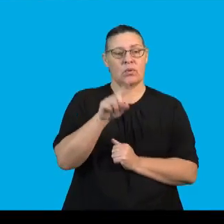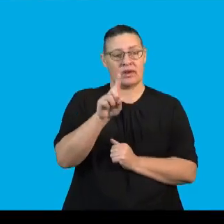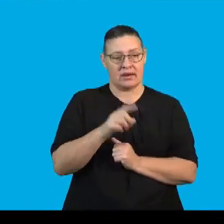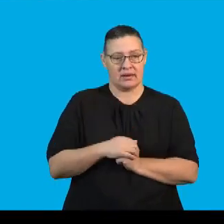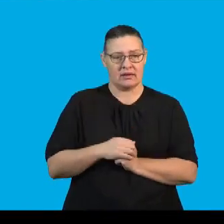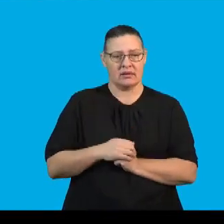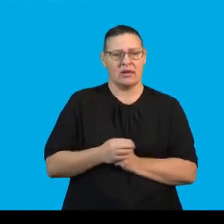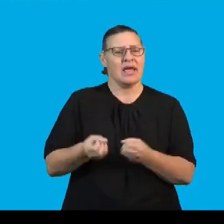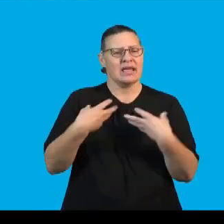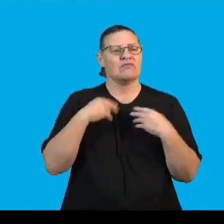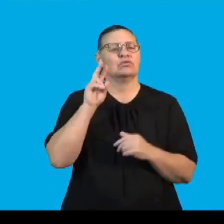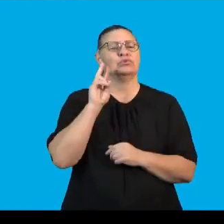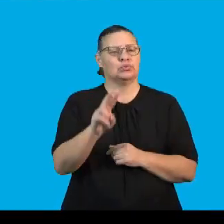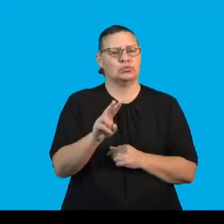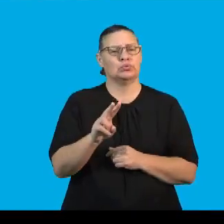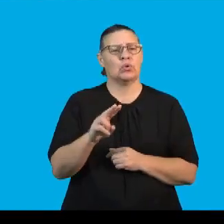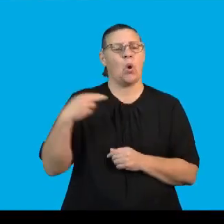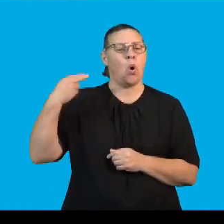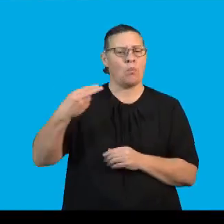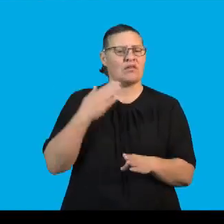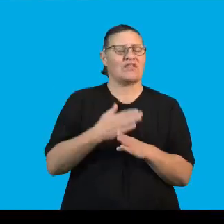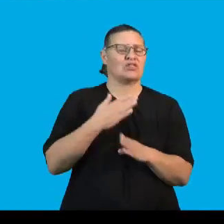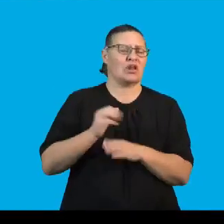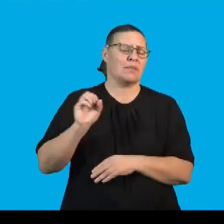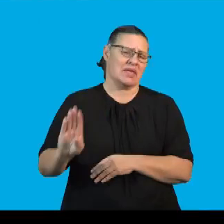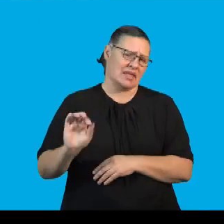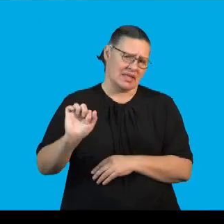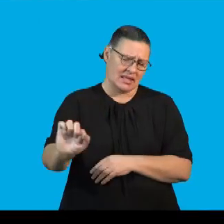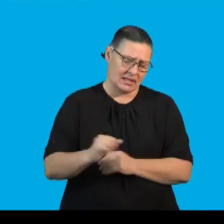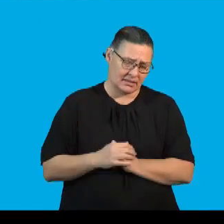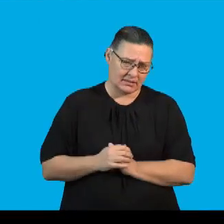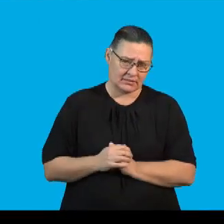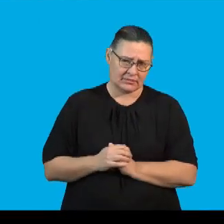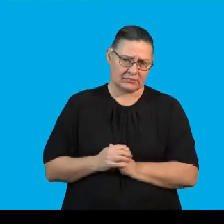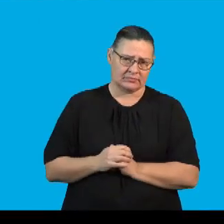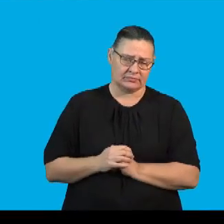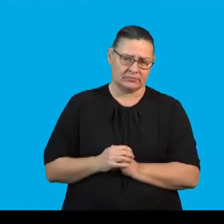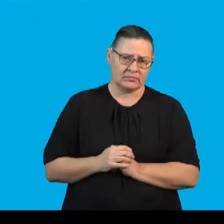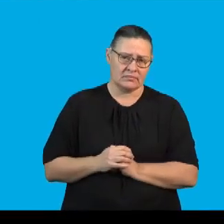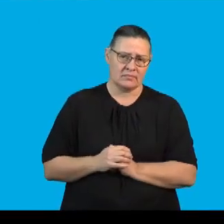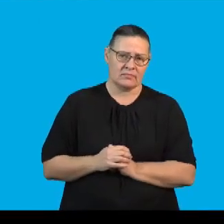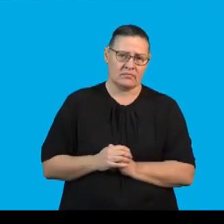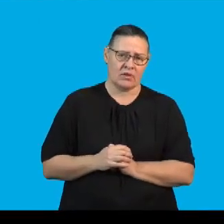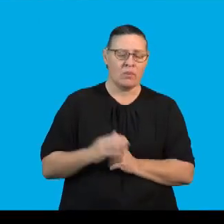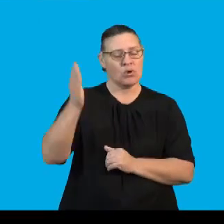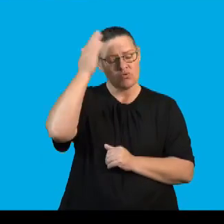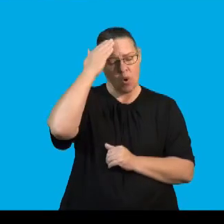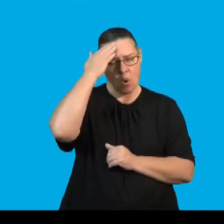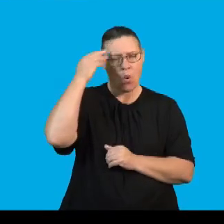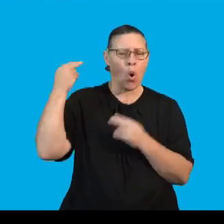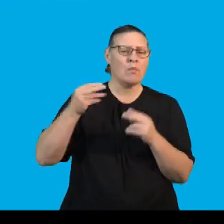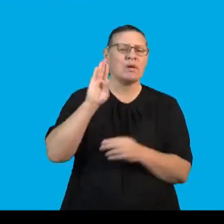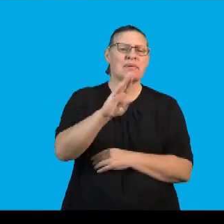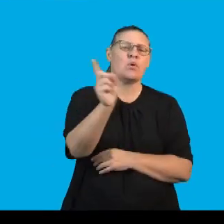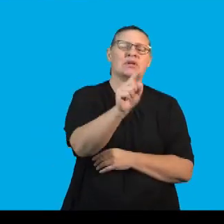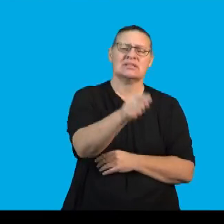First question 231, state two functions of hormone B. You must be able